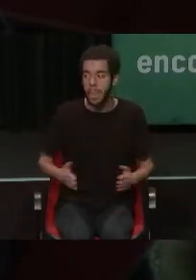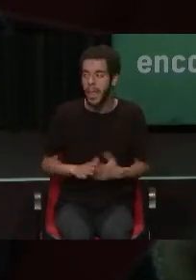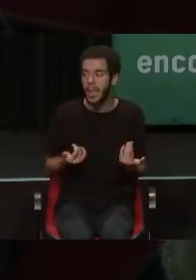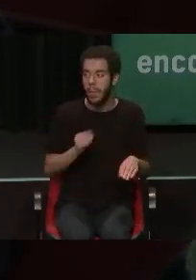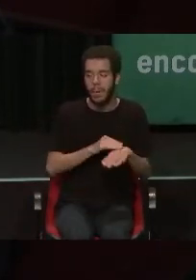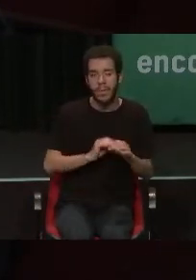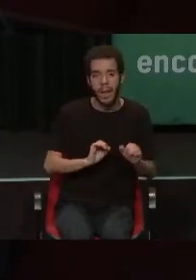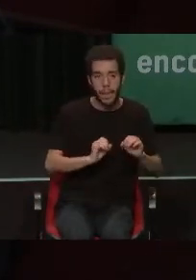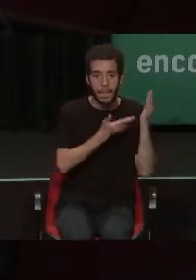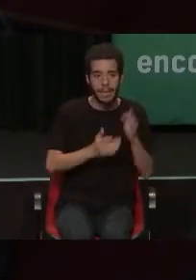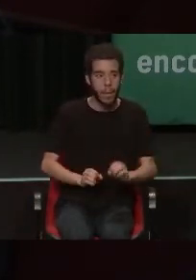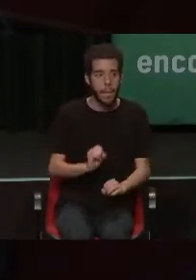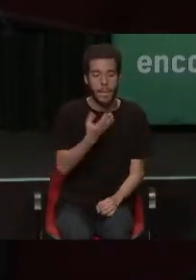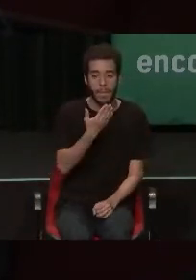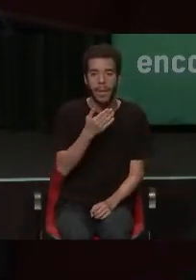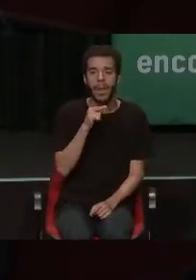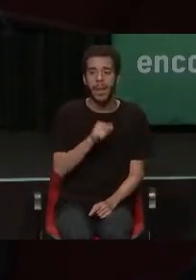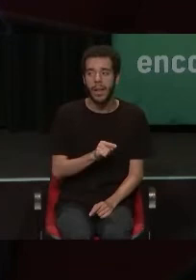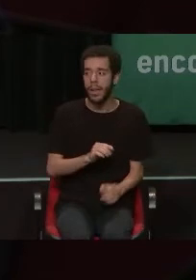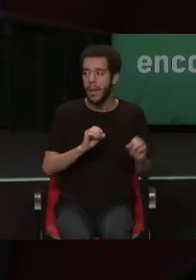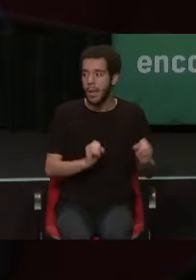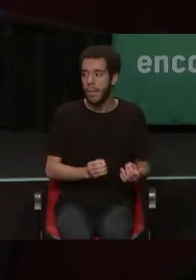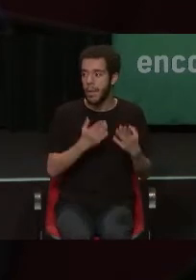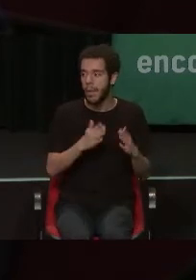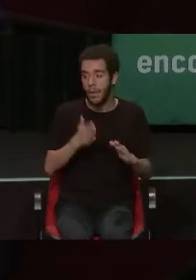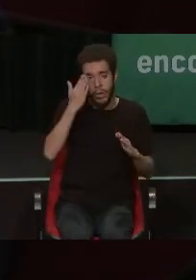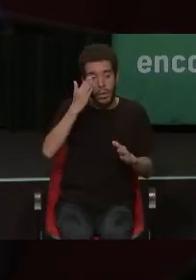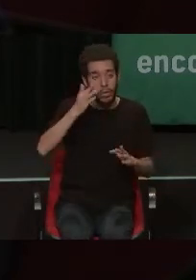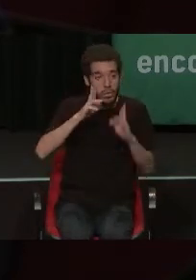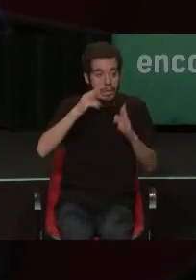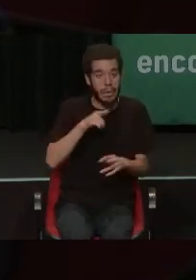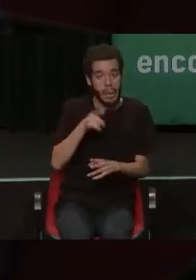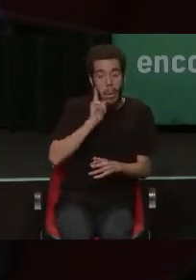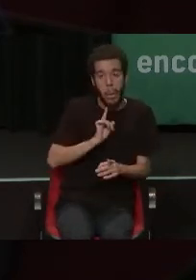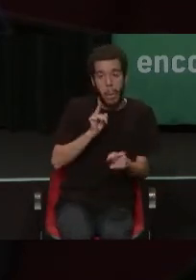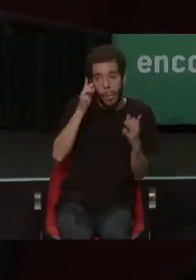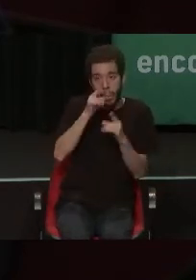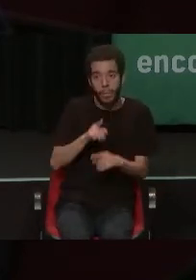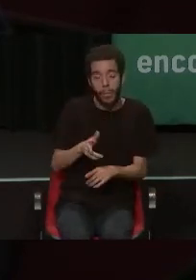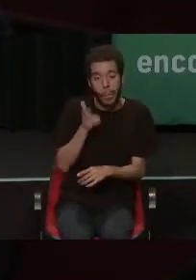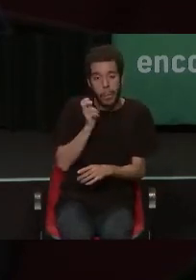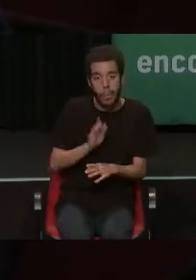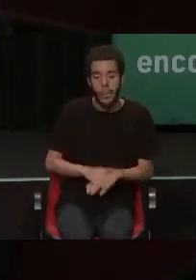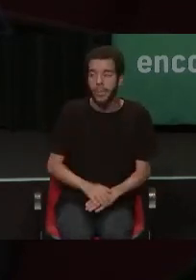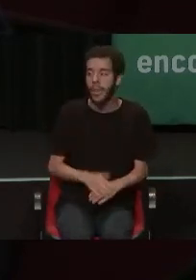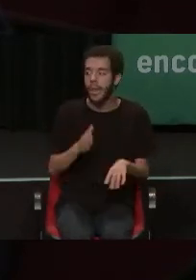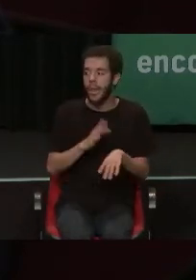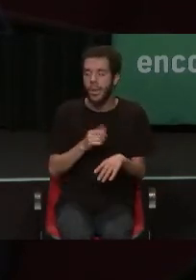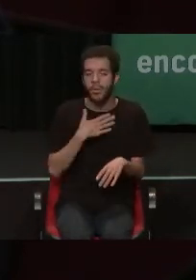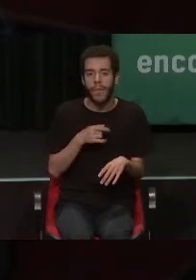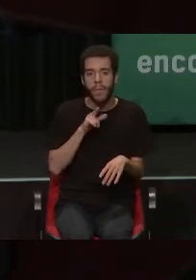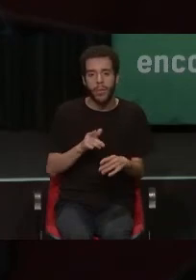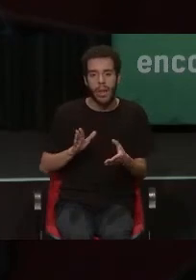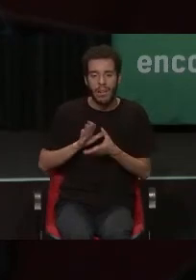first presentation when the presenter, and I hope she's hearing me, when you're talking about screening of patients in breast cancer